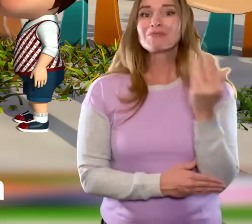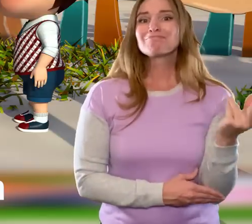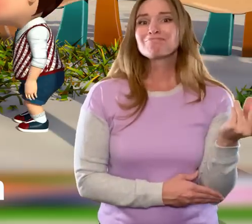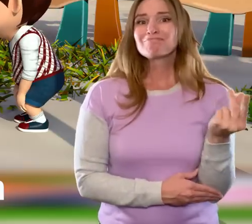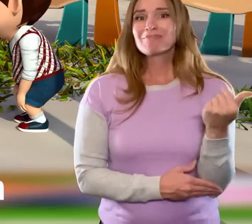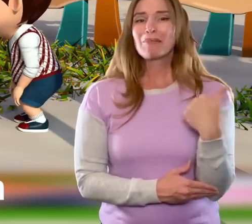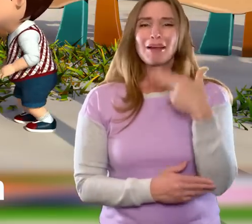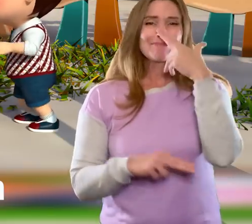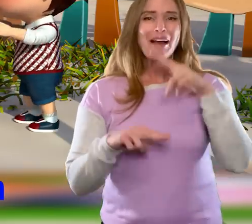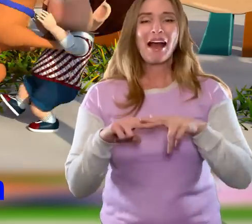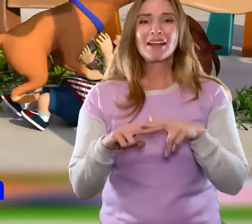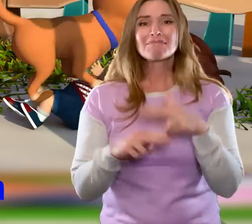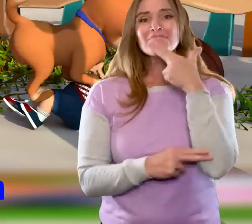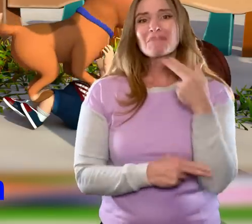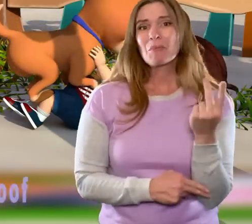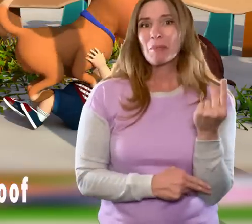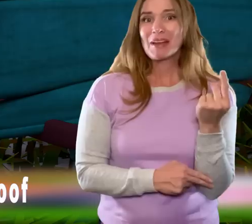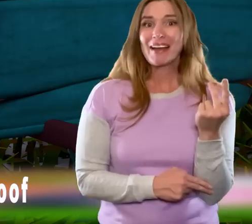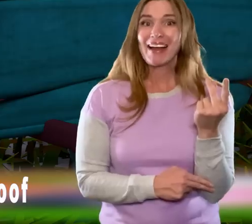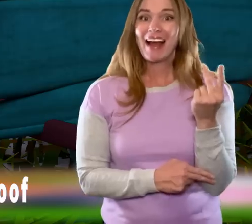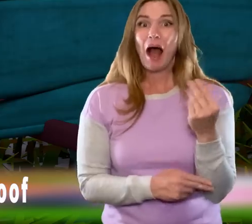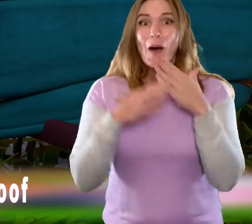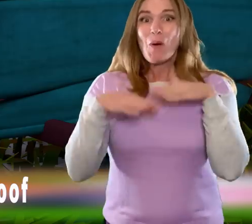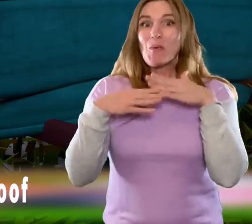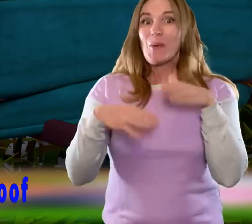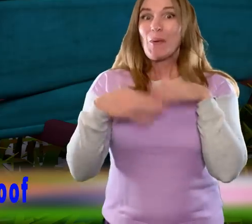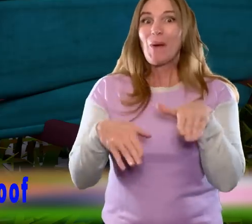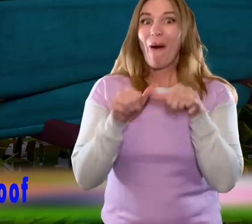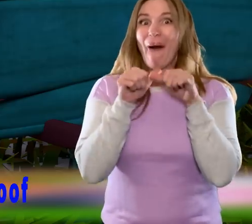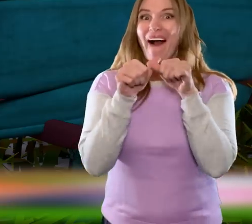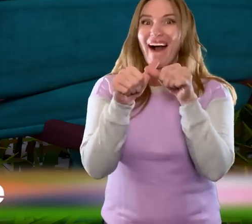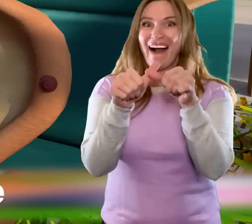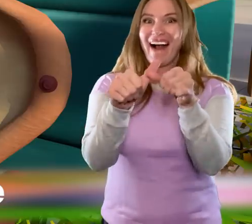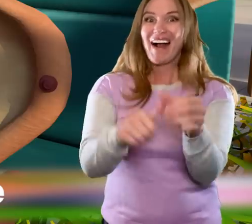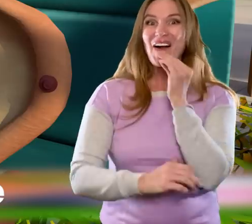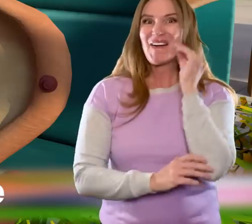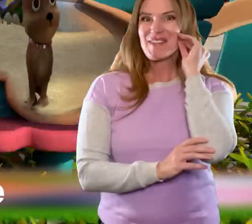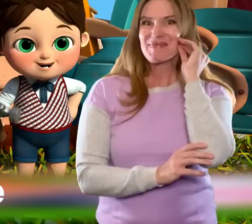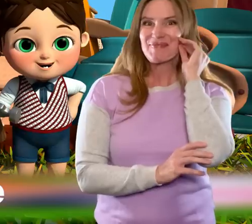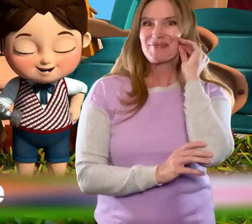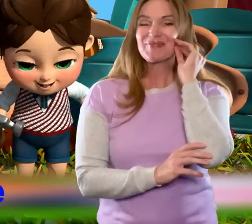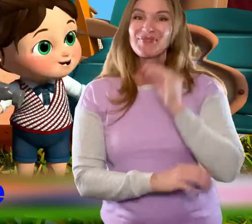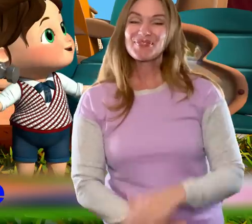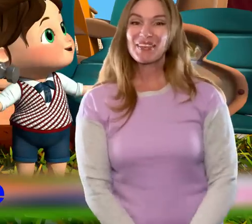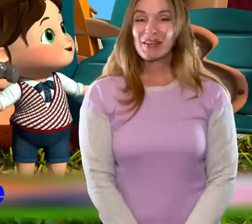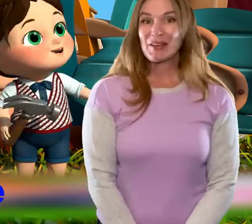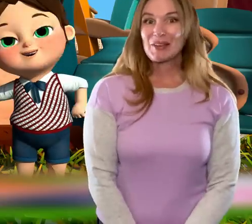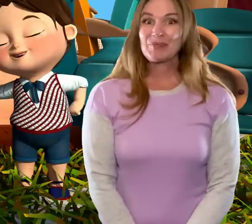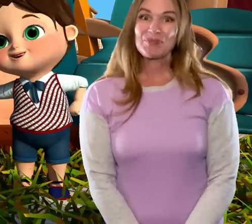this little puppy had fun this little puppy bark all the way home